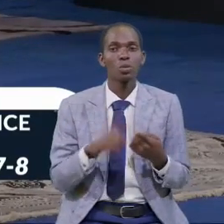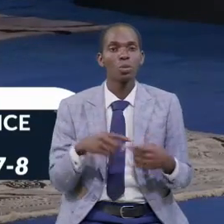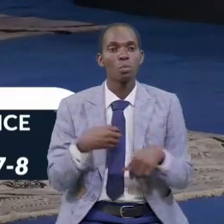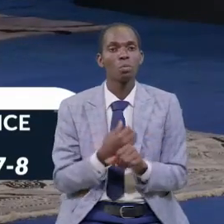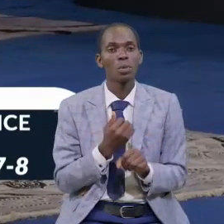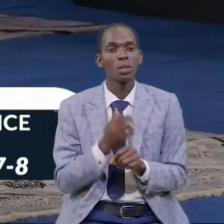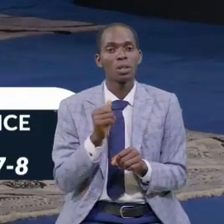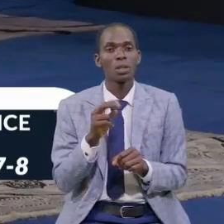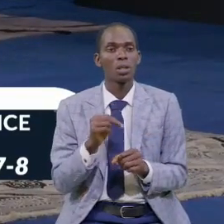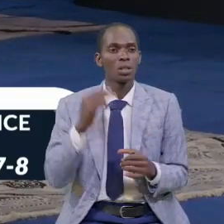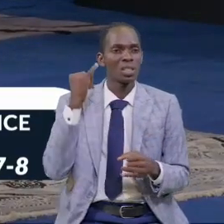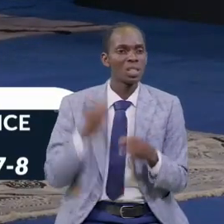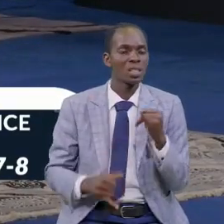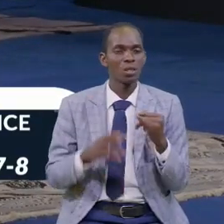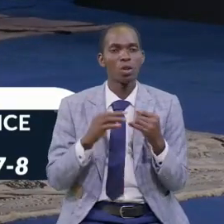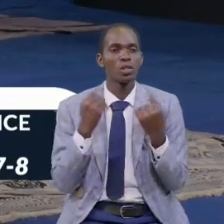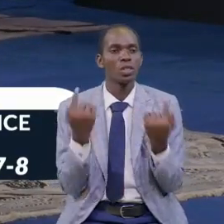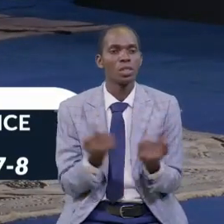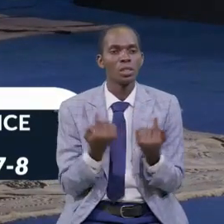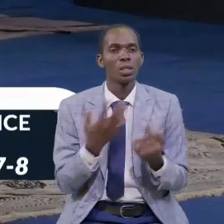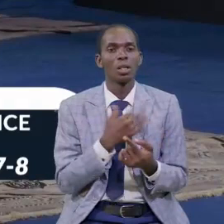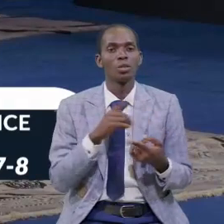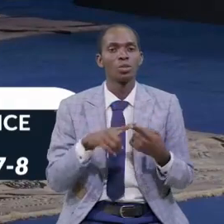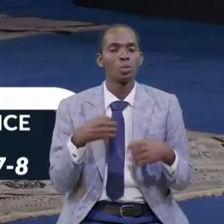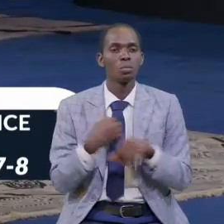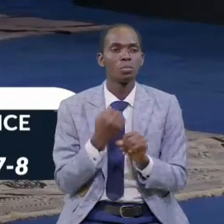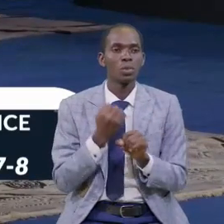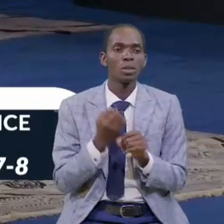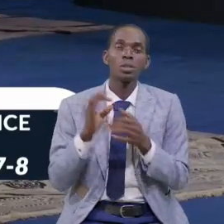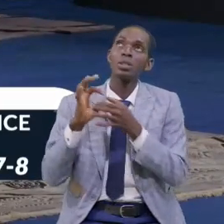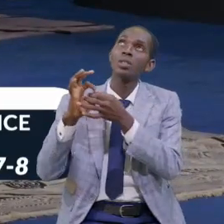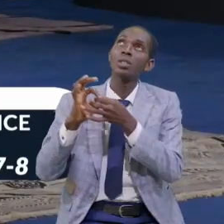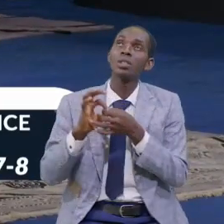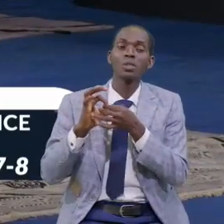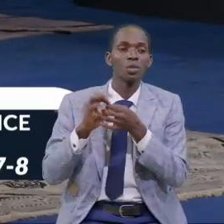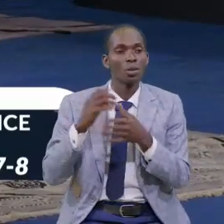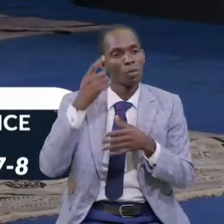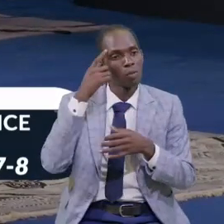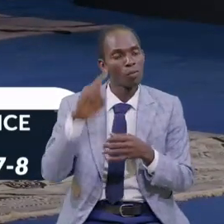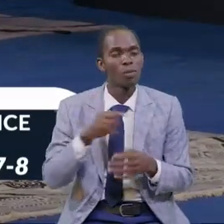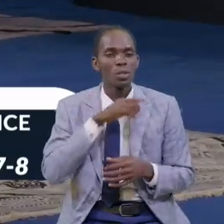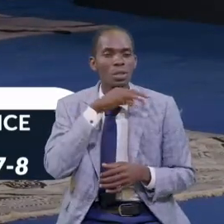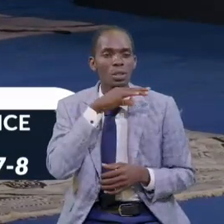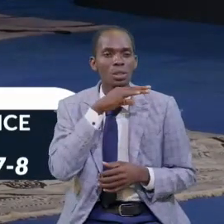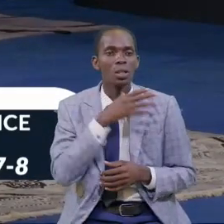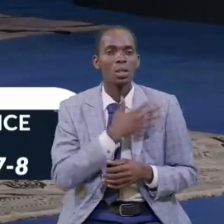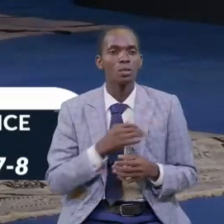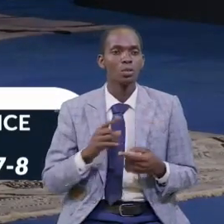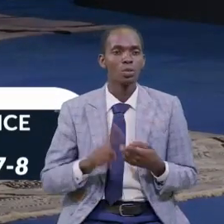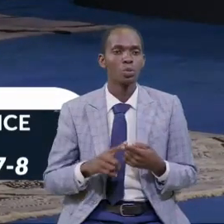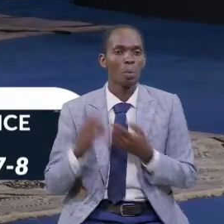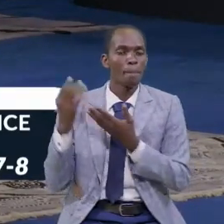of sins, and to make reconciliation for iniquity. And it says to